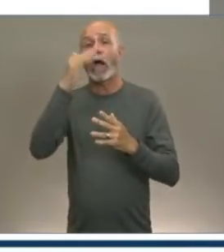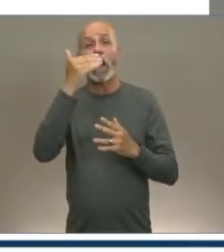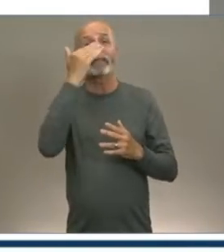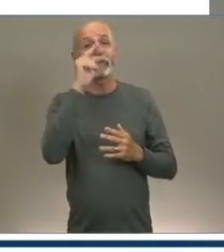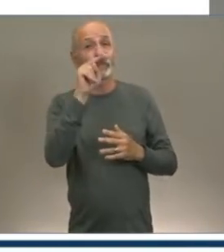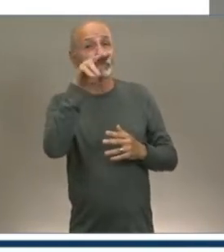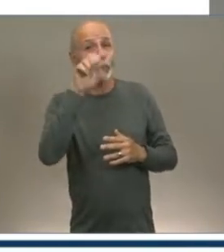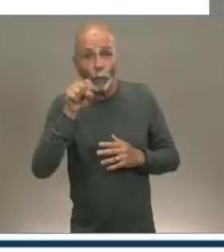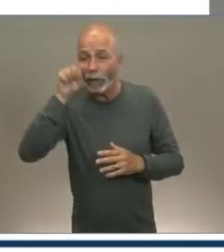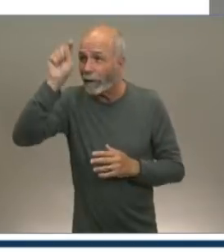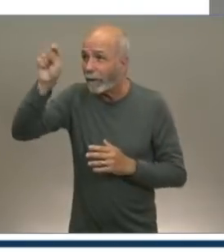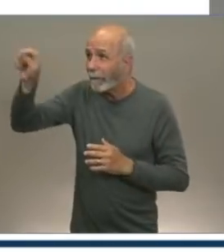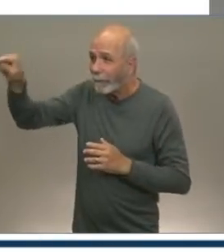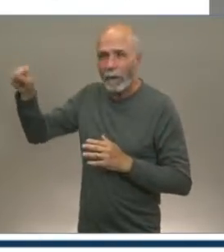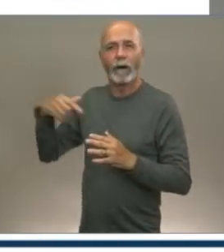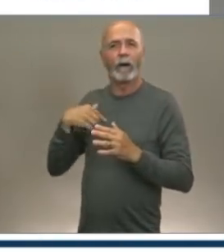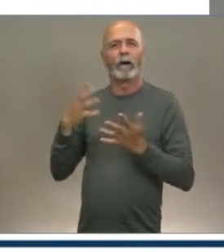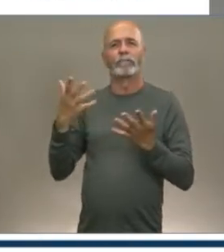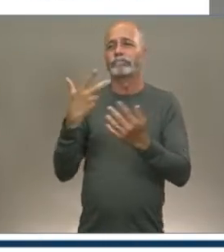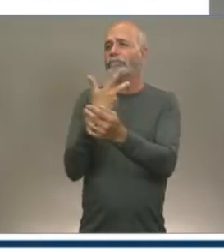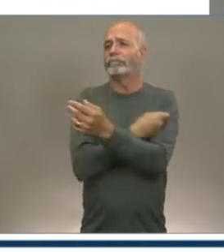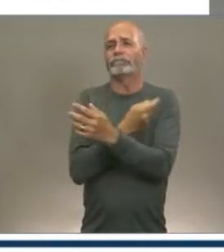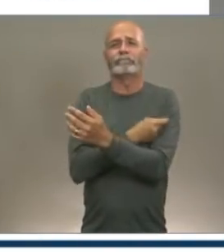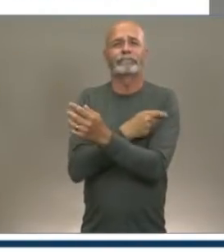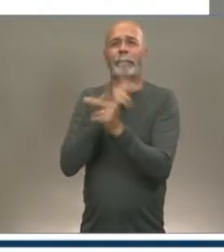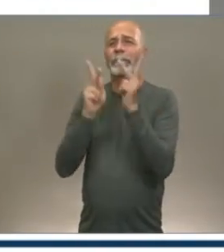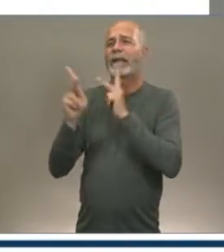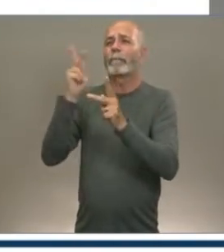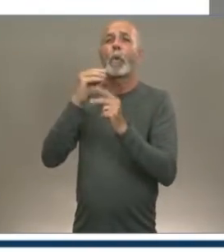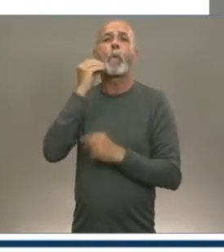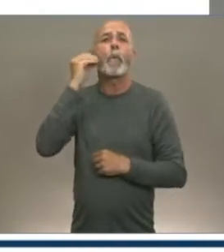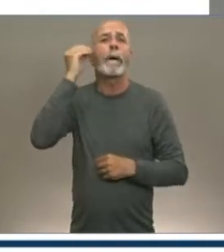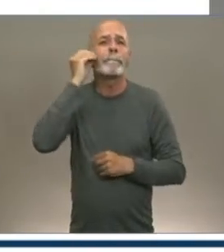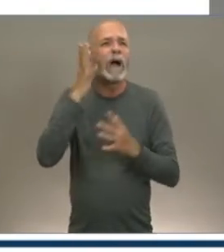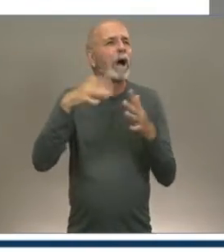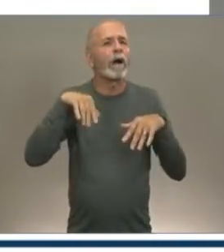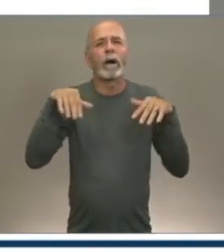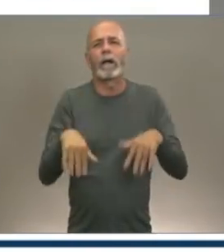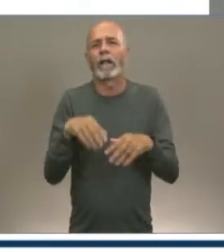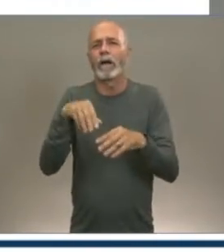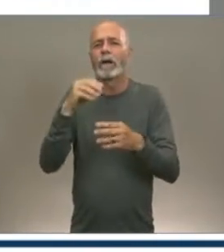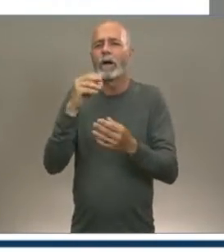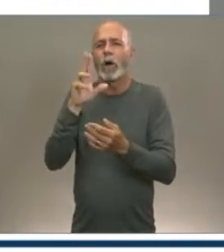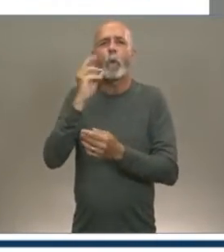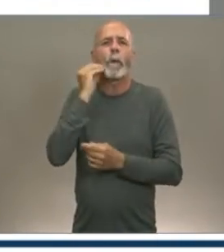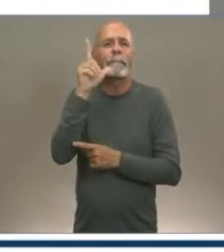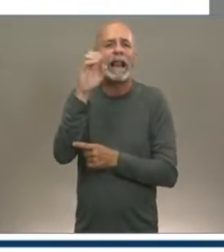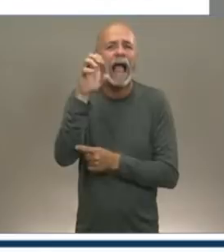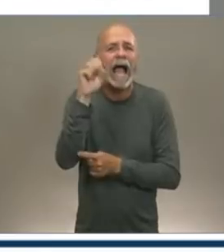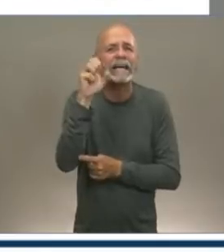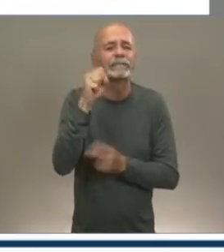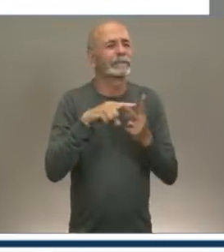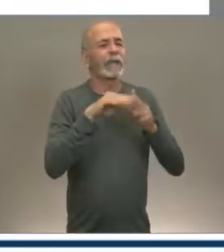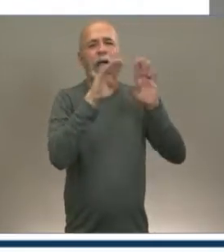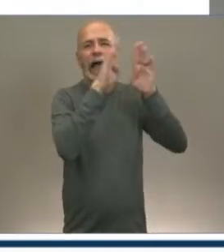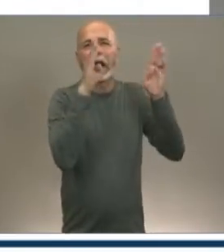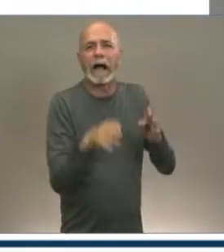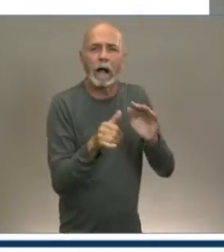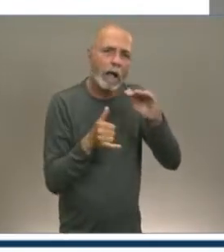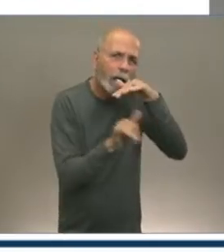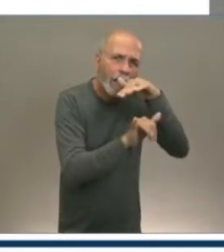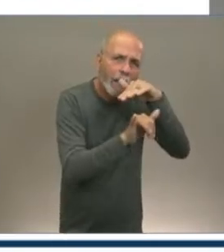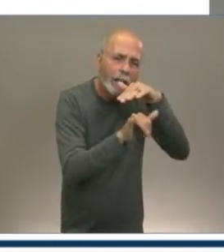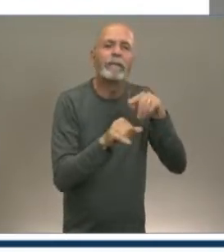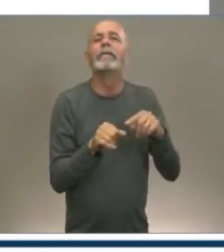communities. We're vaccinating in transition houses and homeless shelters. And we've gone to day programs for adults with disabilities, and this